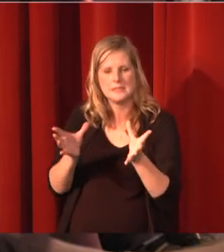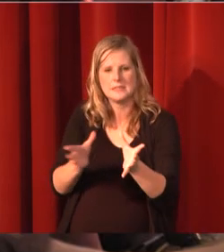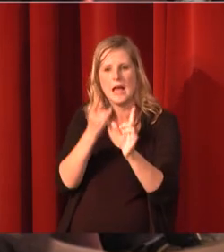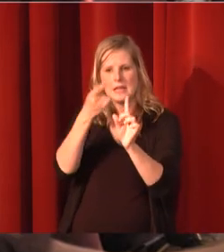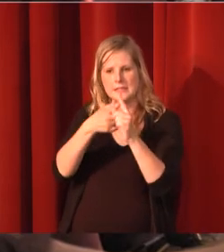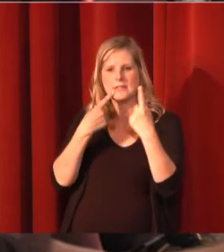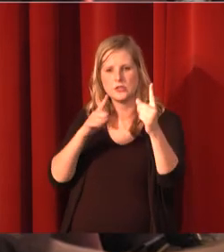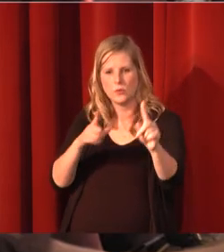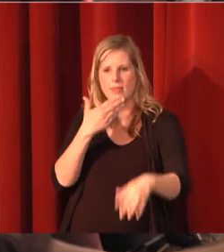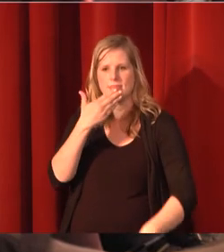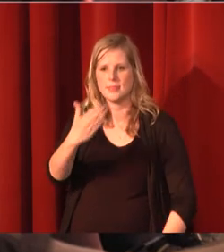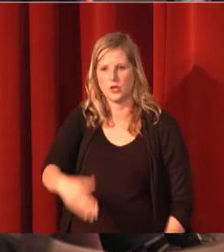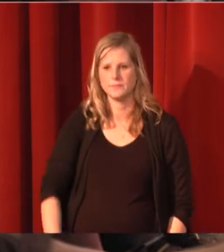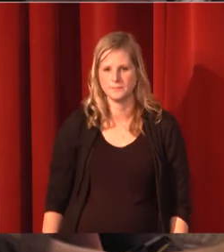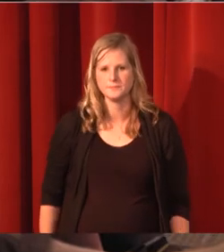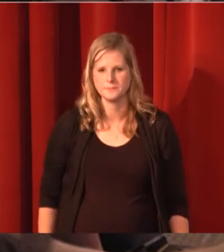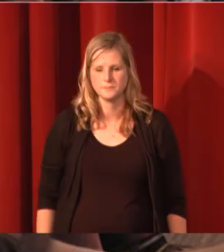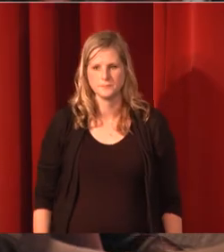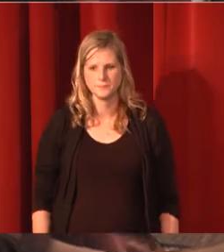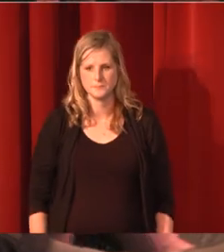thank you very much